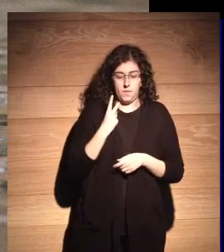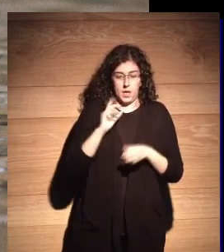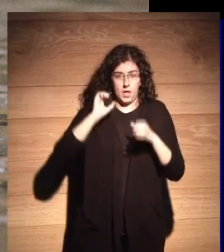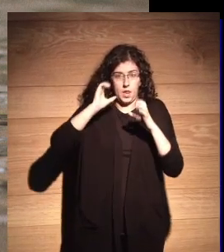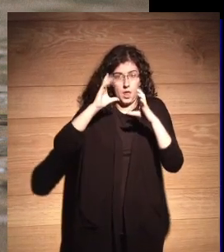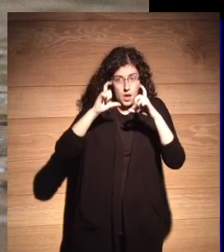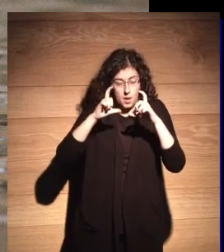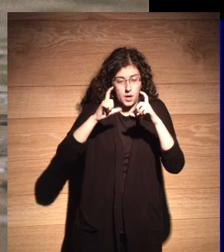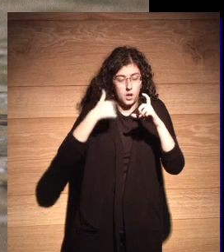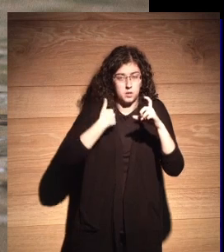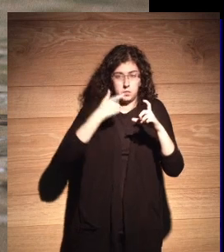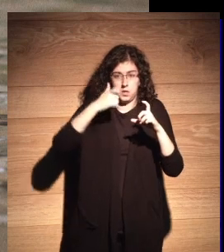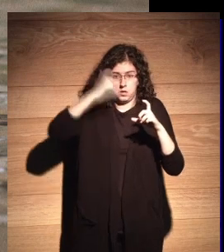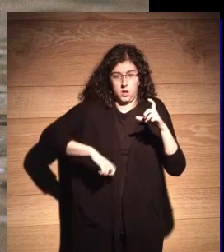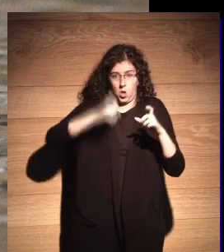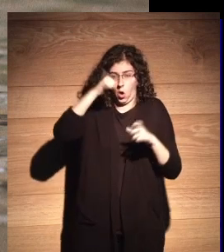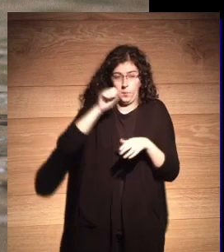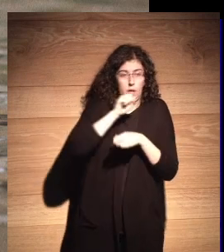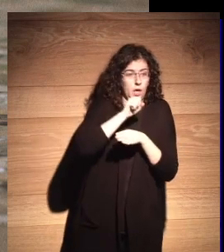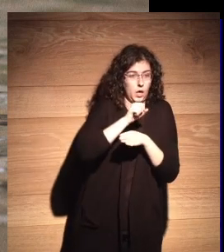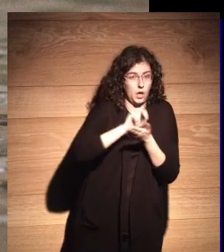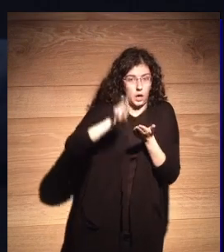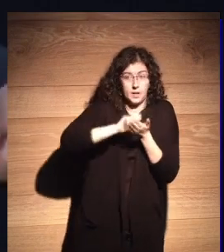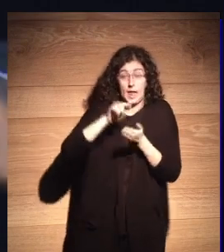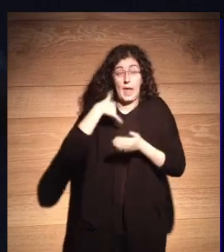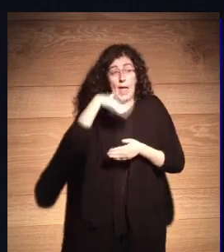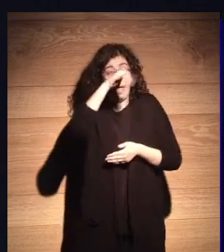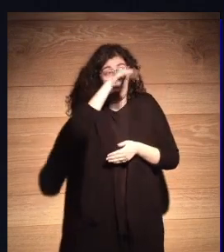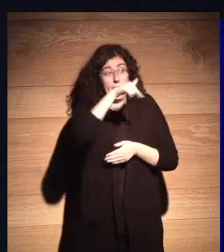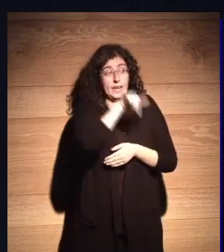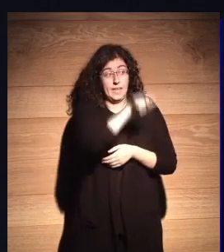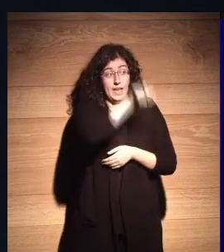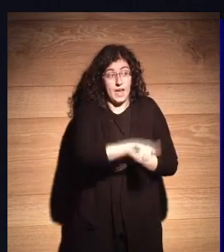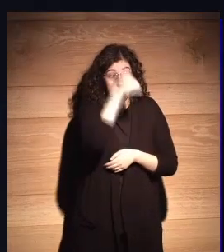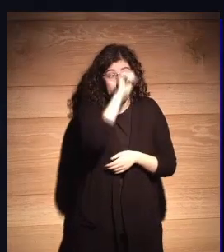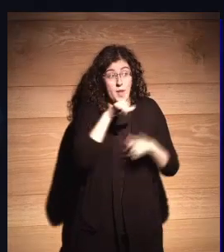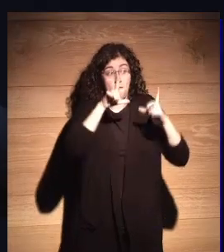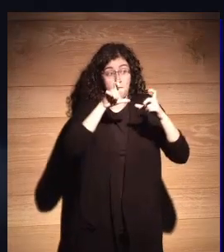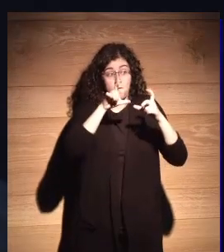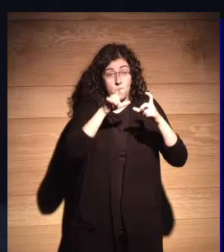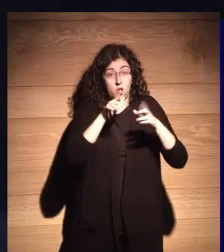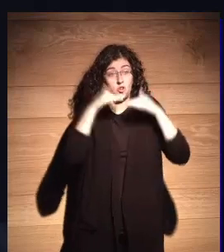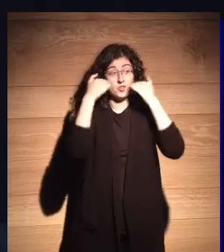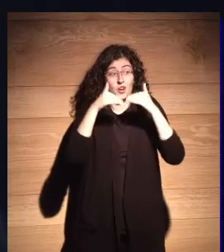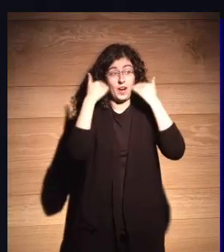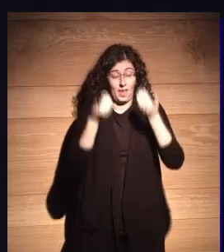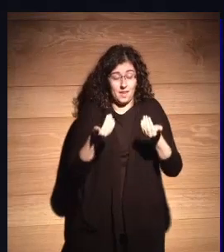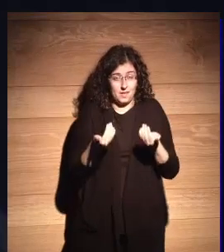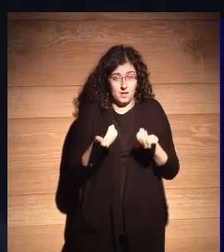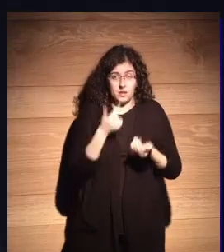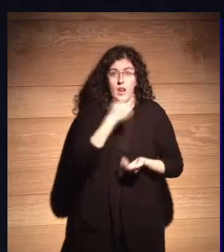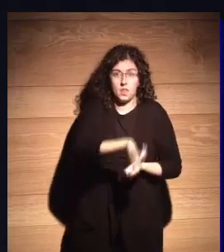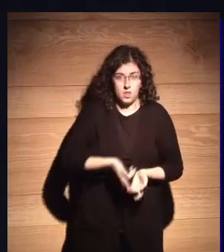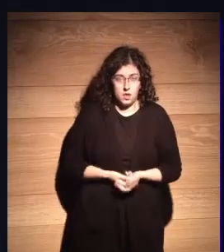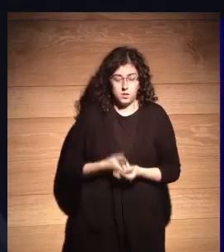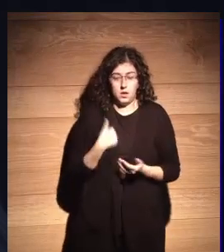guy, "Oh, this guy's going to take your picture. This foreigner is good, so better smile for the camera." Okay. So this guy with the